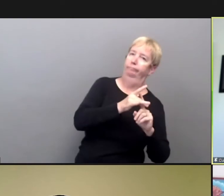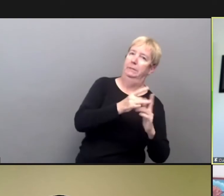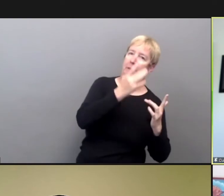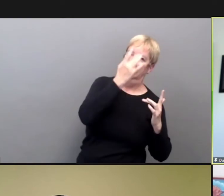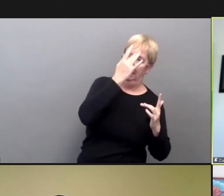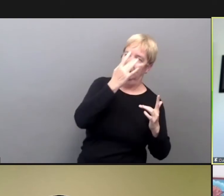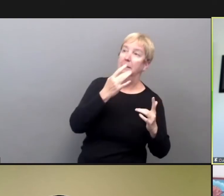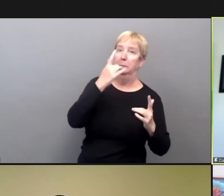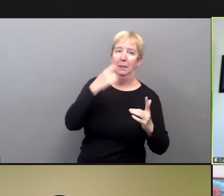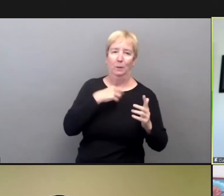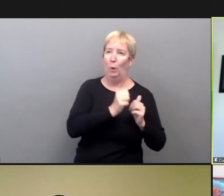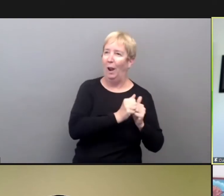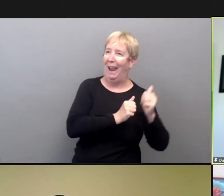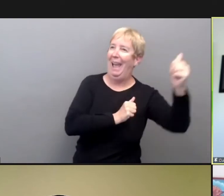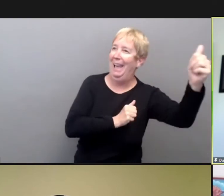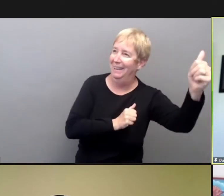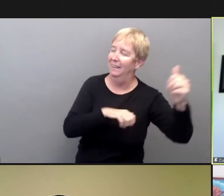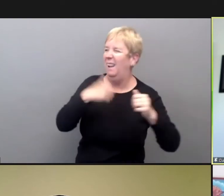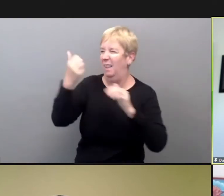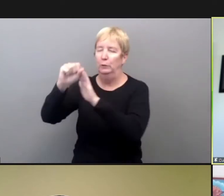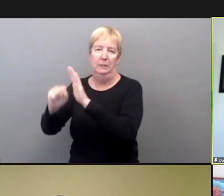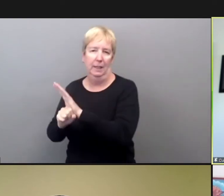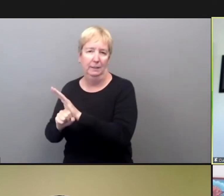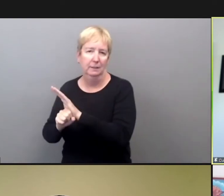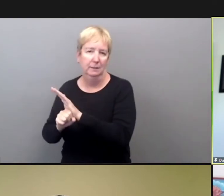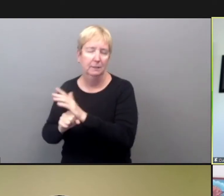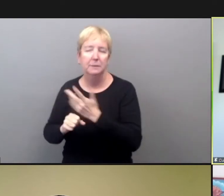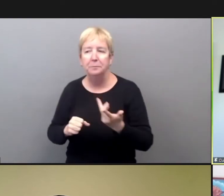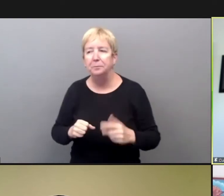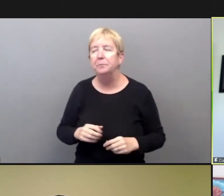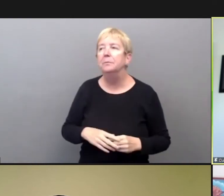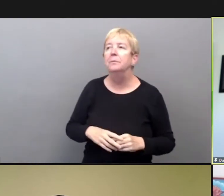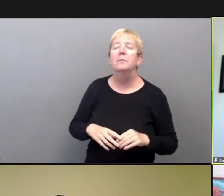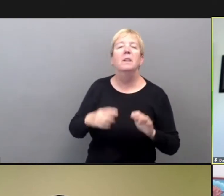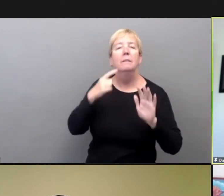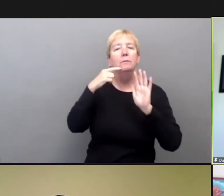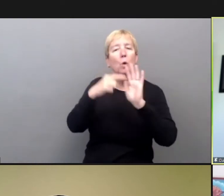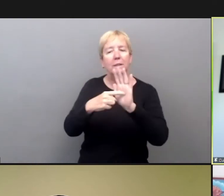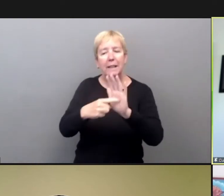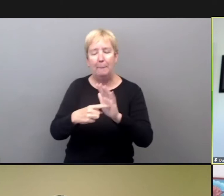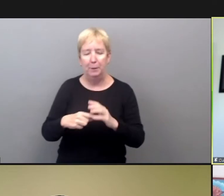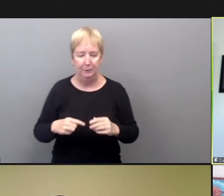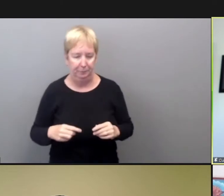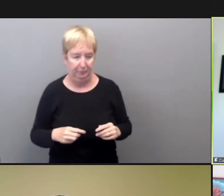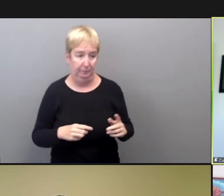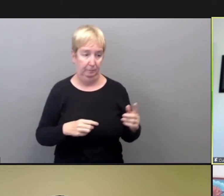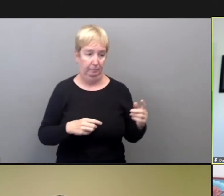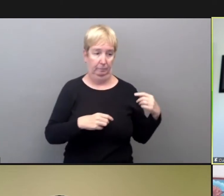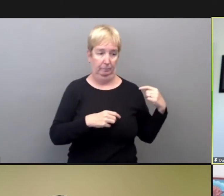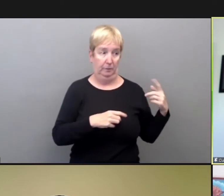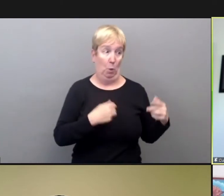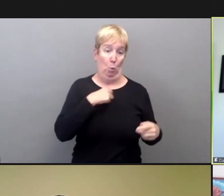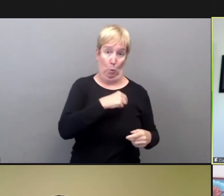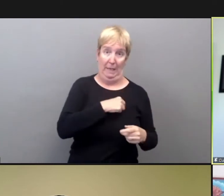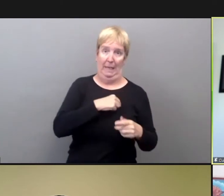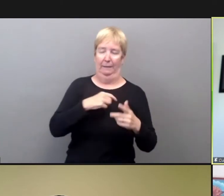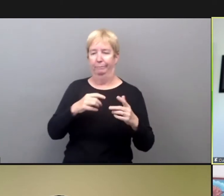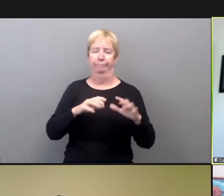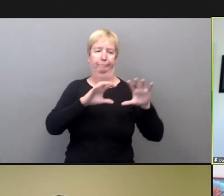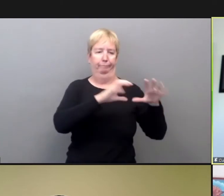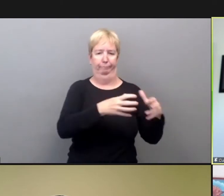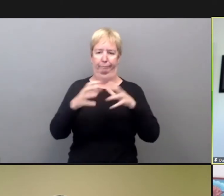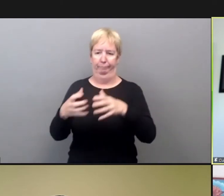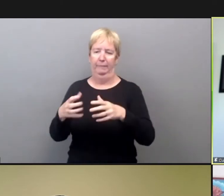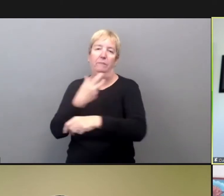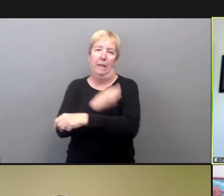such a great job from the very beginning. I mean, as an example, you can divide the time we've been vaccinating people into 2 periods, the first